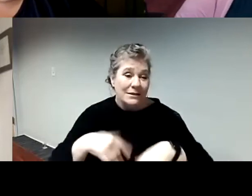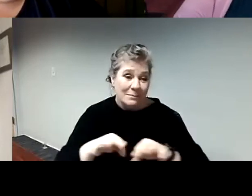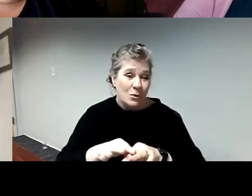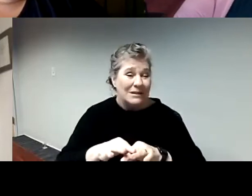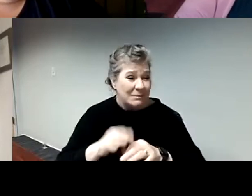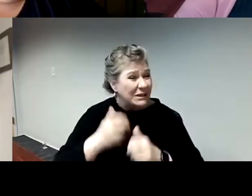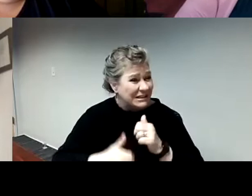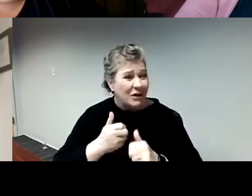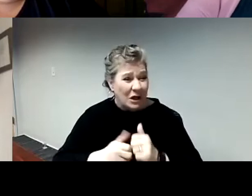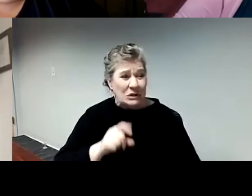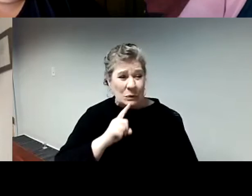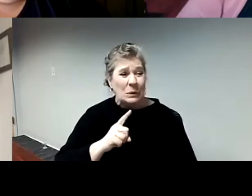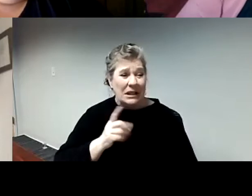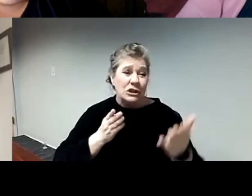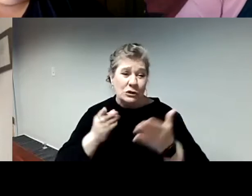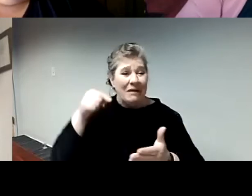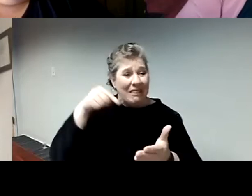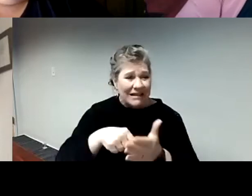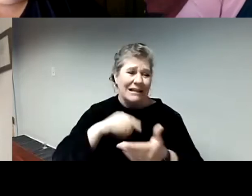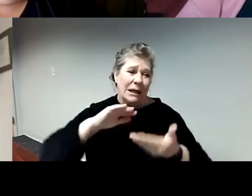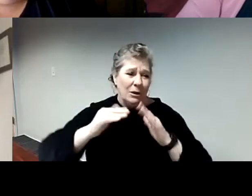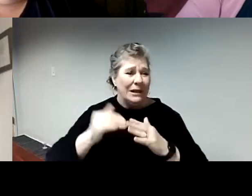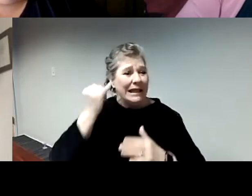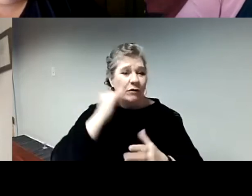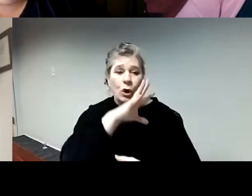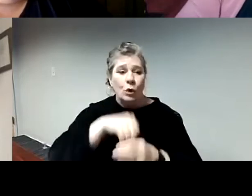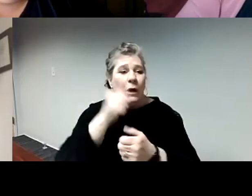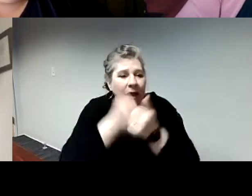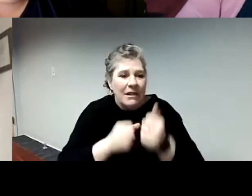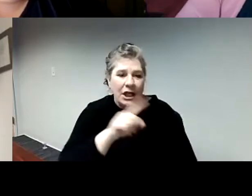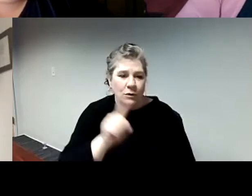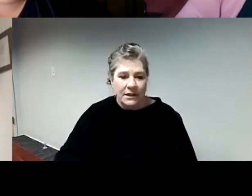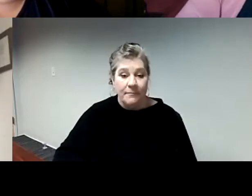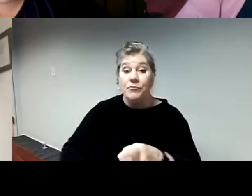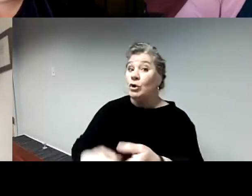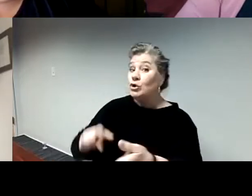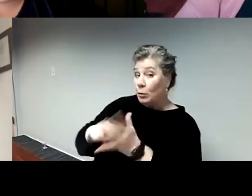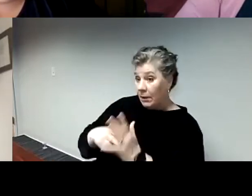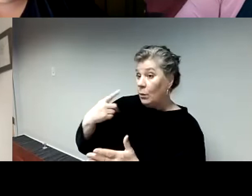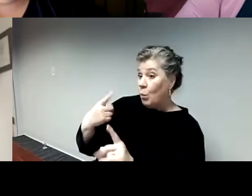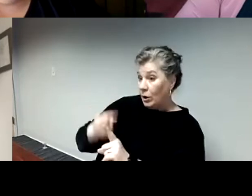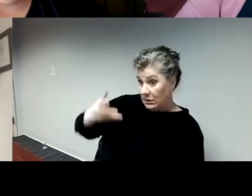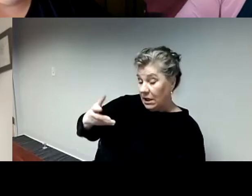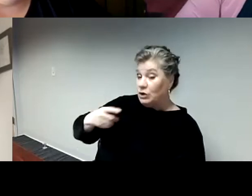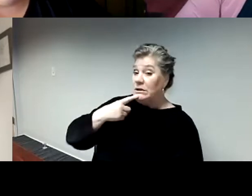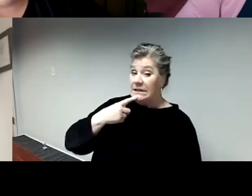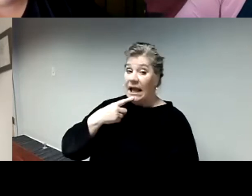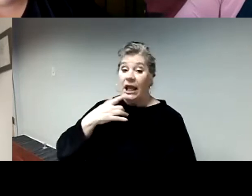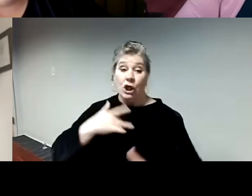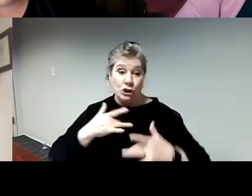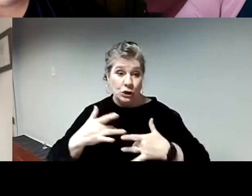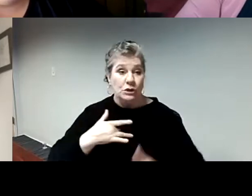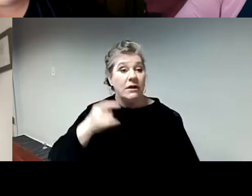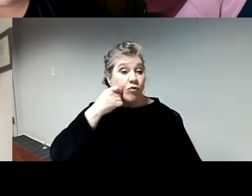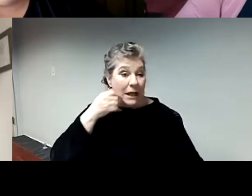more difficult to really serve this community. So what you're really talking about then is how issues of racism